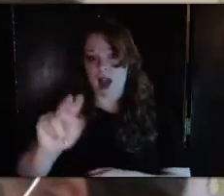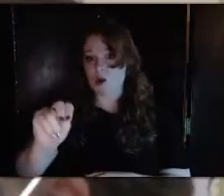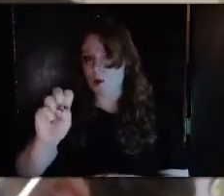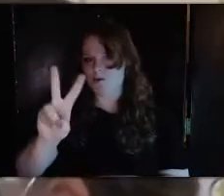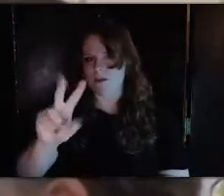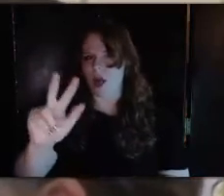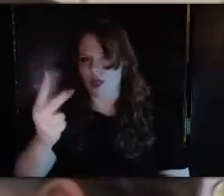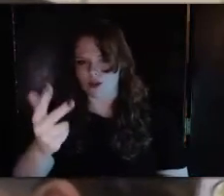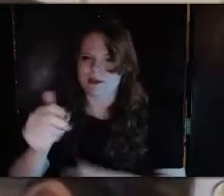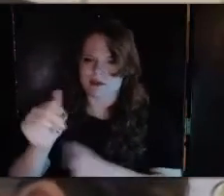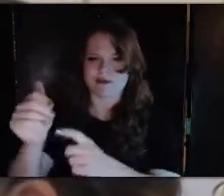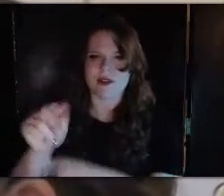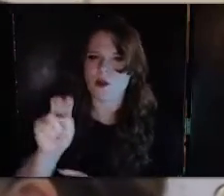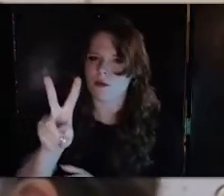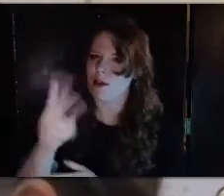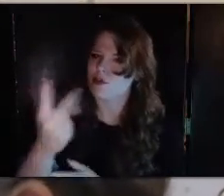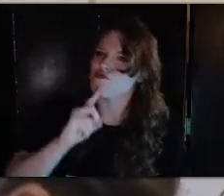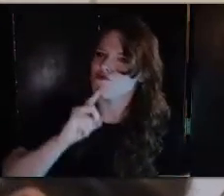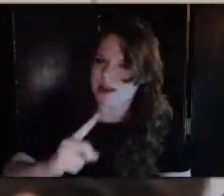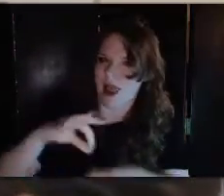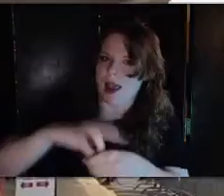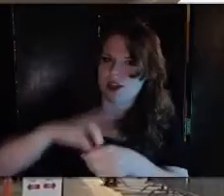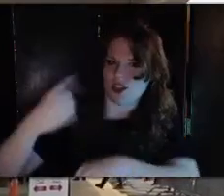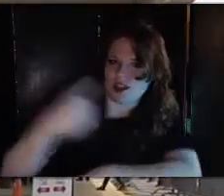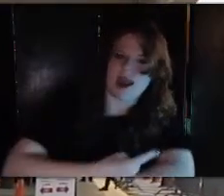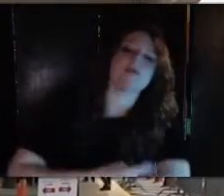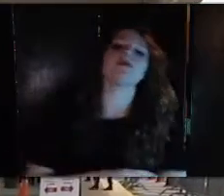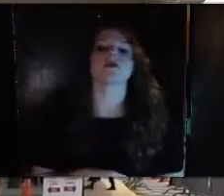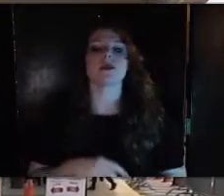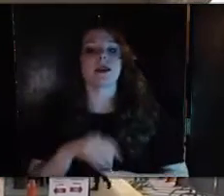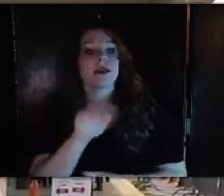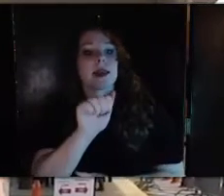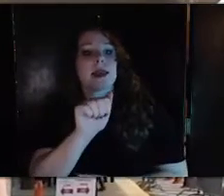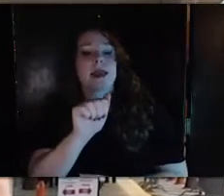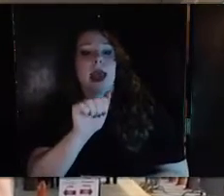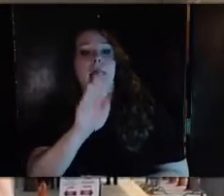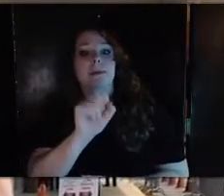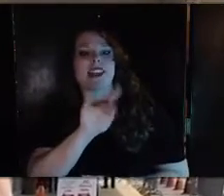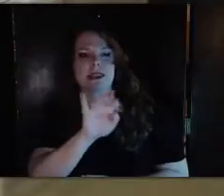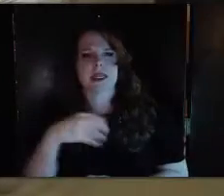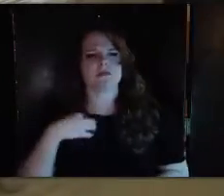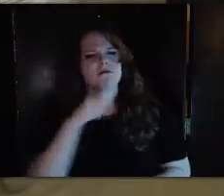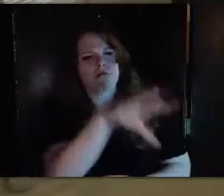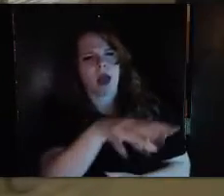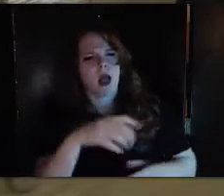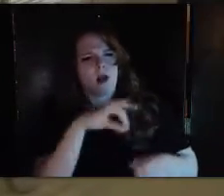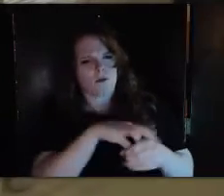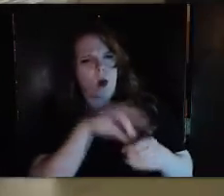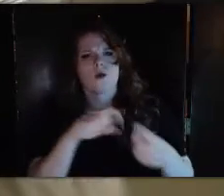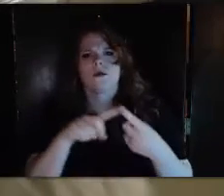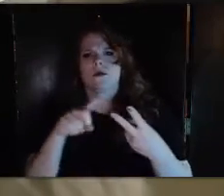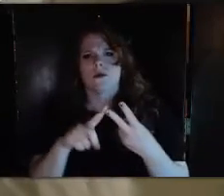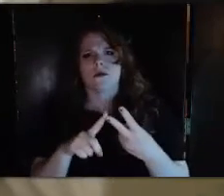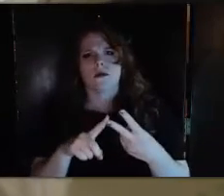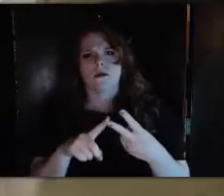actual election day. Officials say the early voting, absentee, and mail-in ballots will make it tougher to count all the votes. But